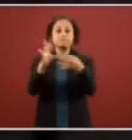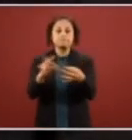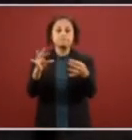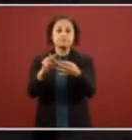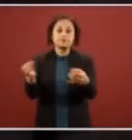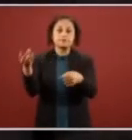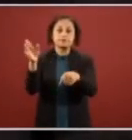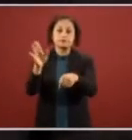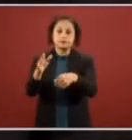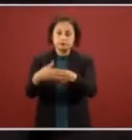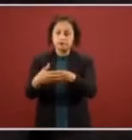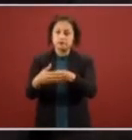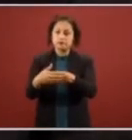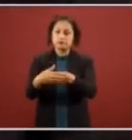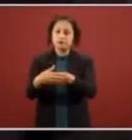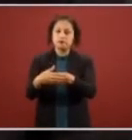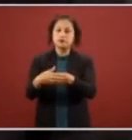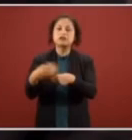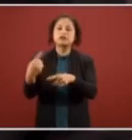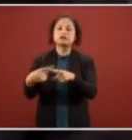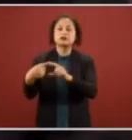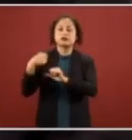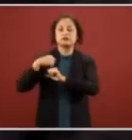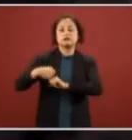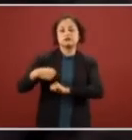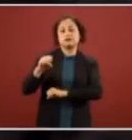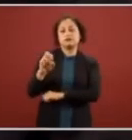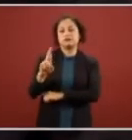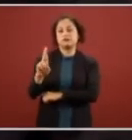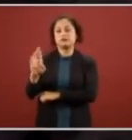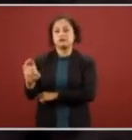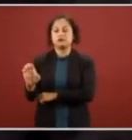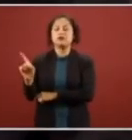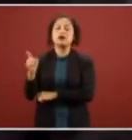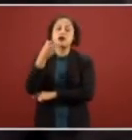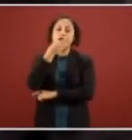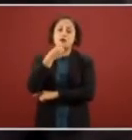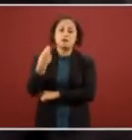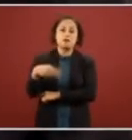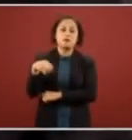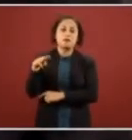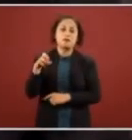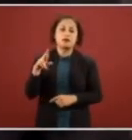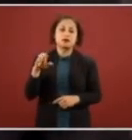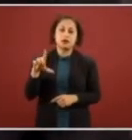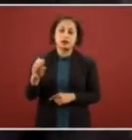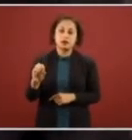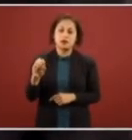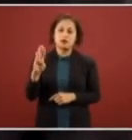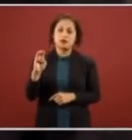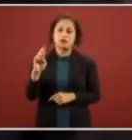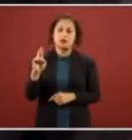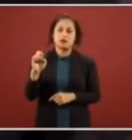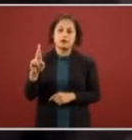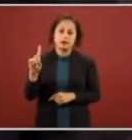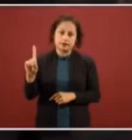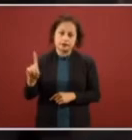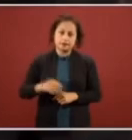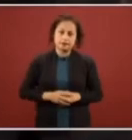secretario the secretary de Relaciones Exteriores, Marcelo of Foreign Ebrard. Relations, Marcelo Ebrard. La